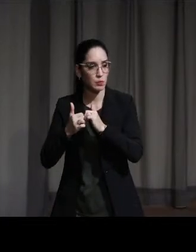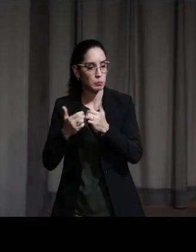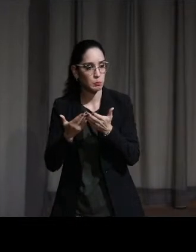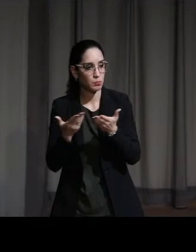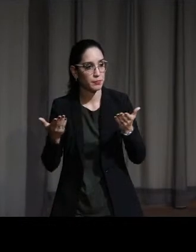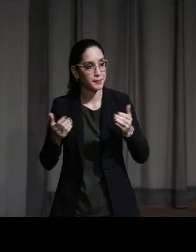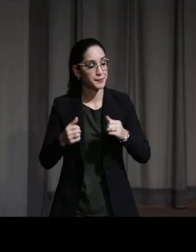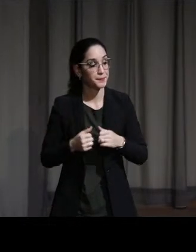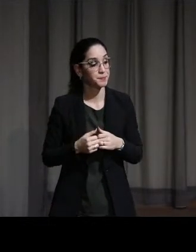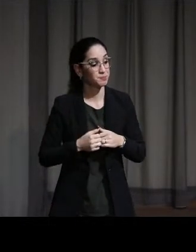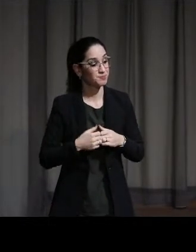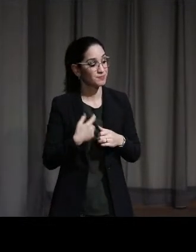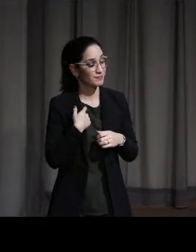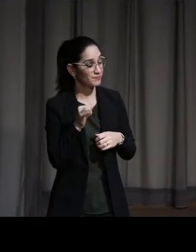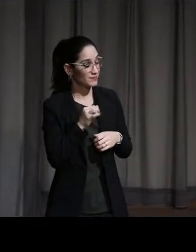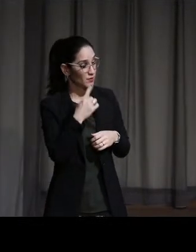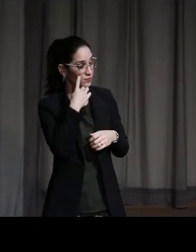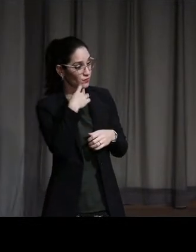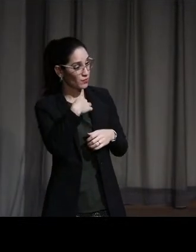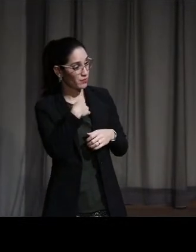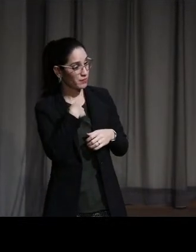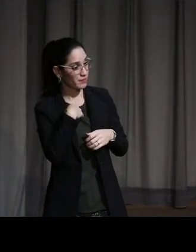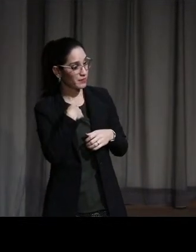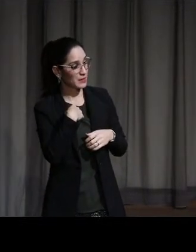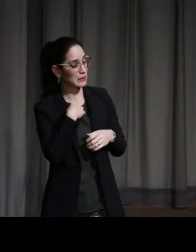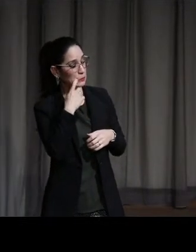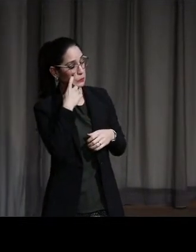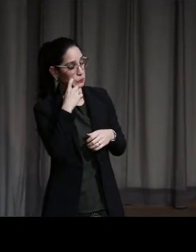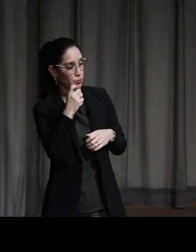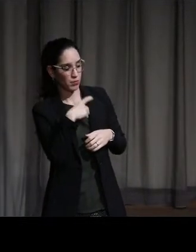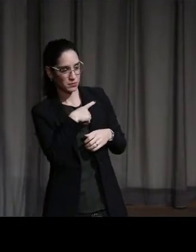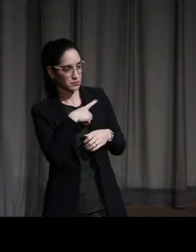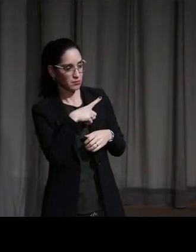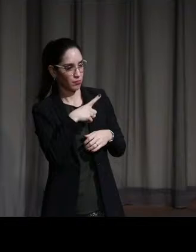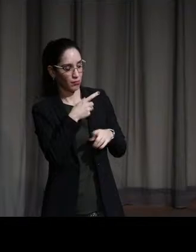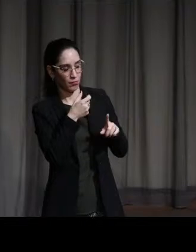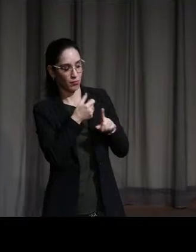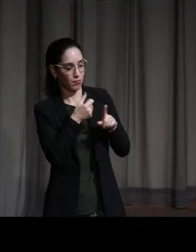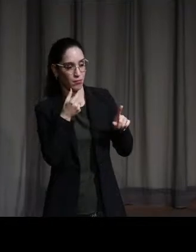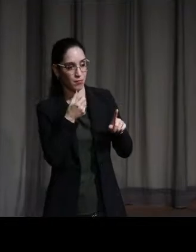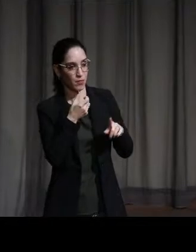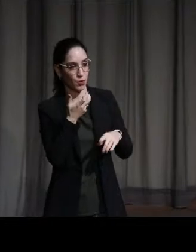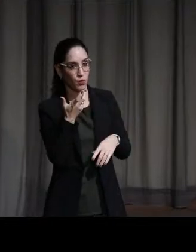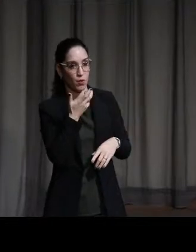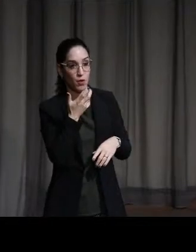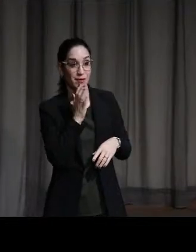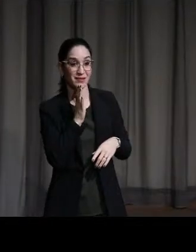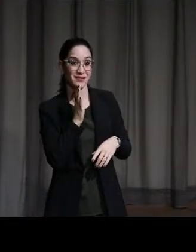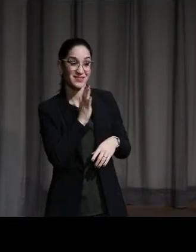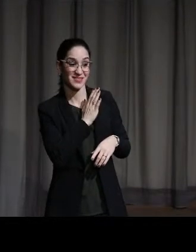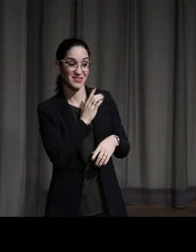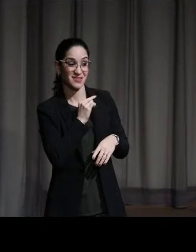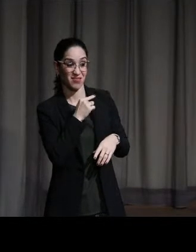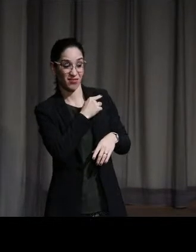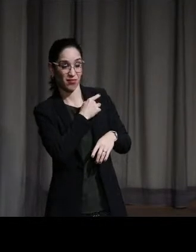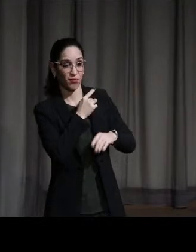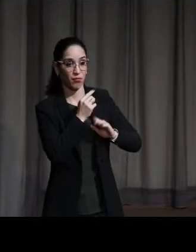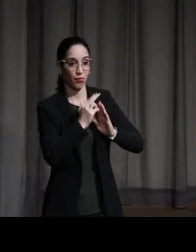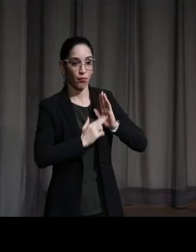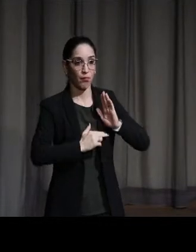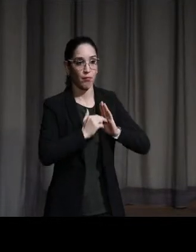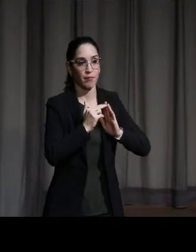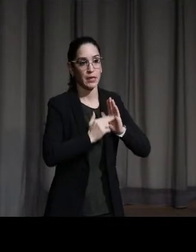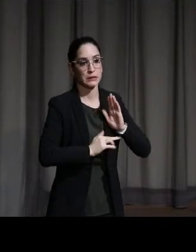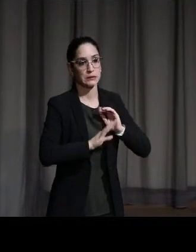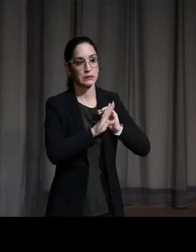me, also, what's striking about this, Dr. Bustamante, is that it is painted